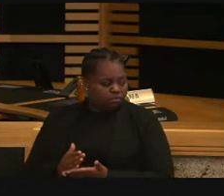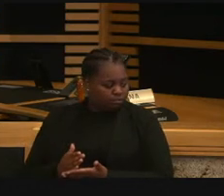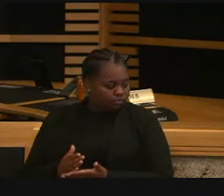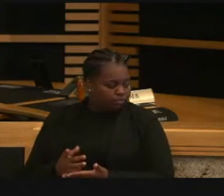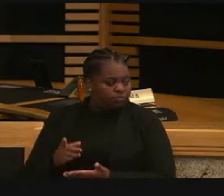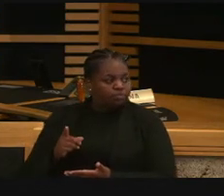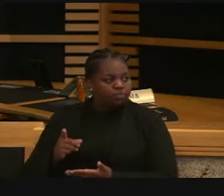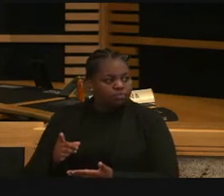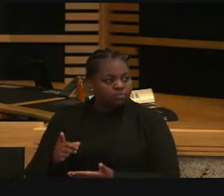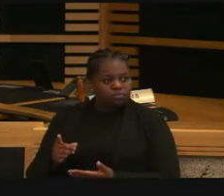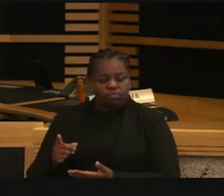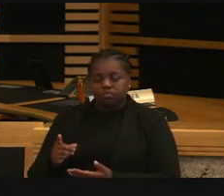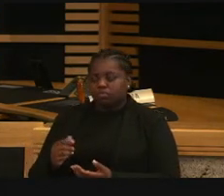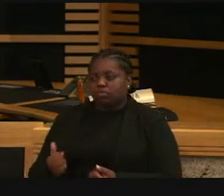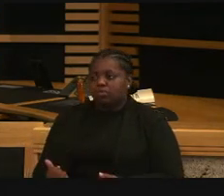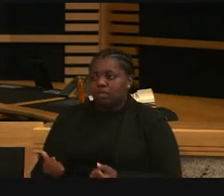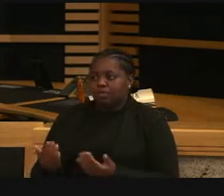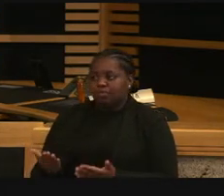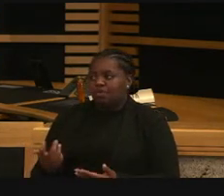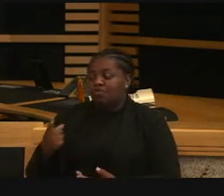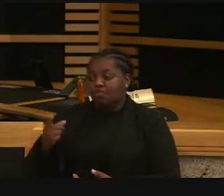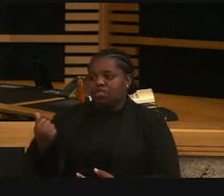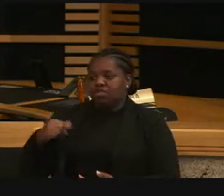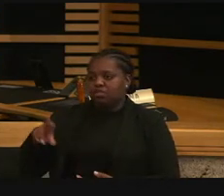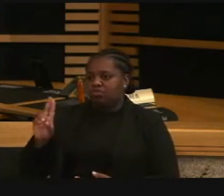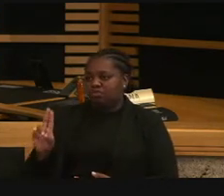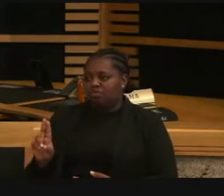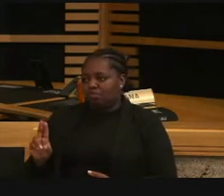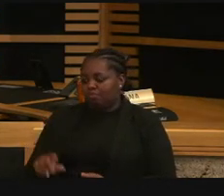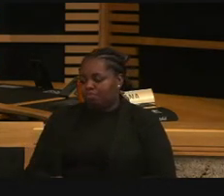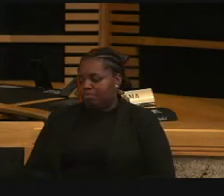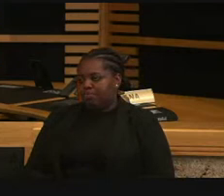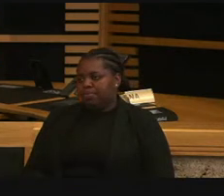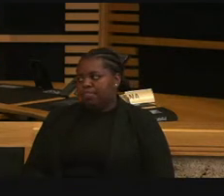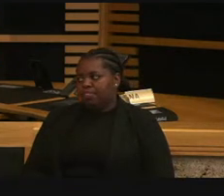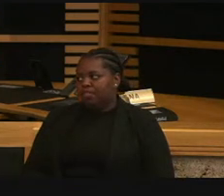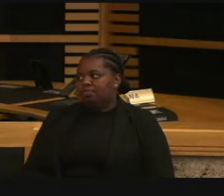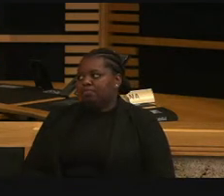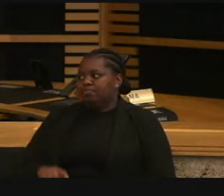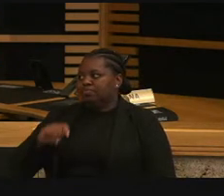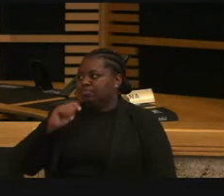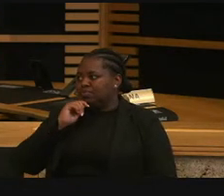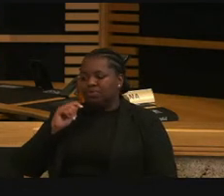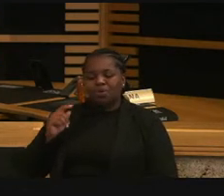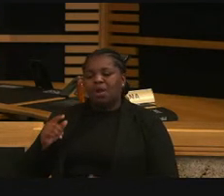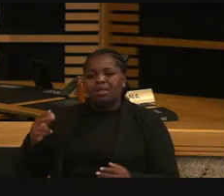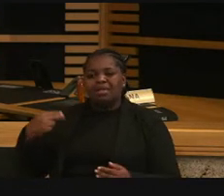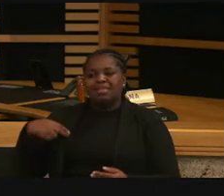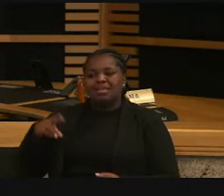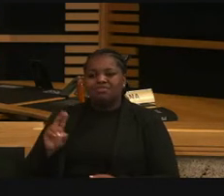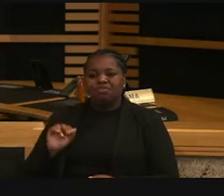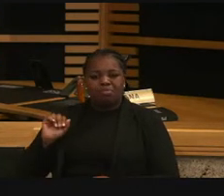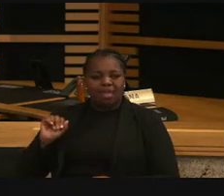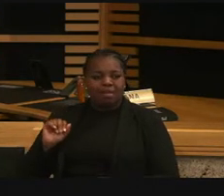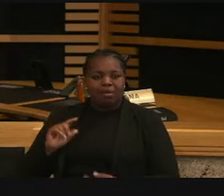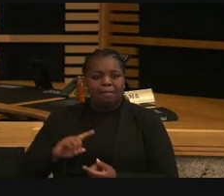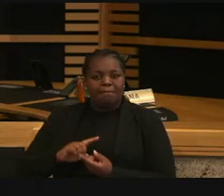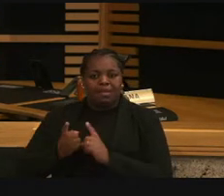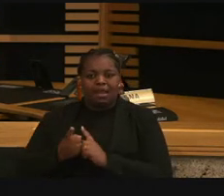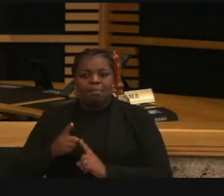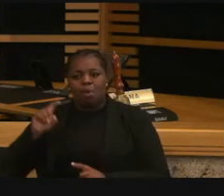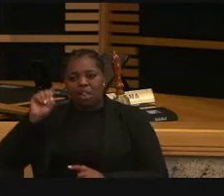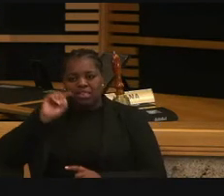the provision of these uniforms. By nxiba itichinchi kala uniform,